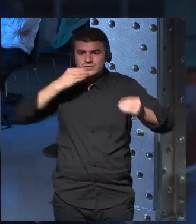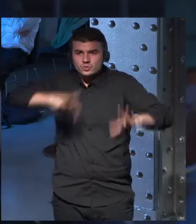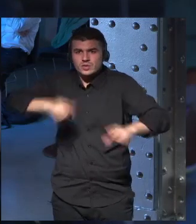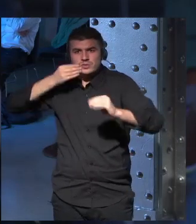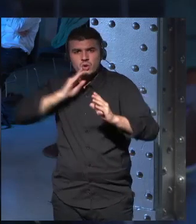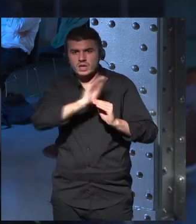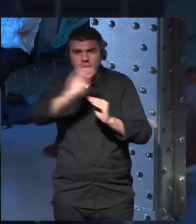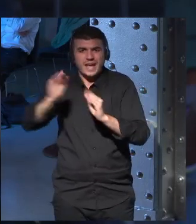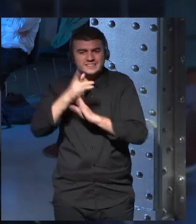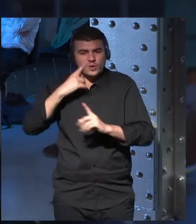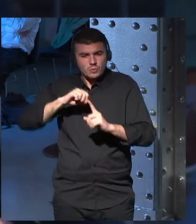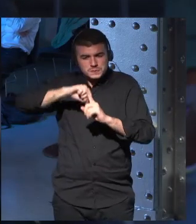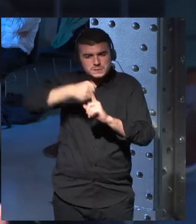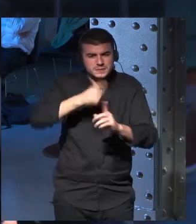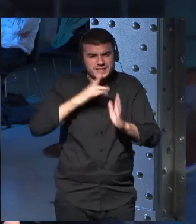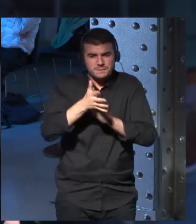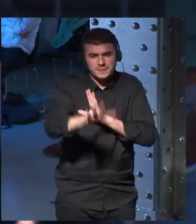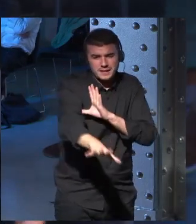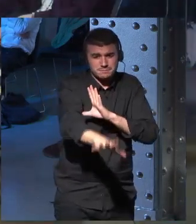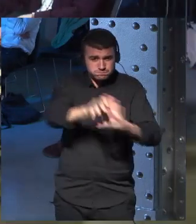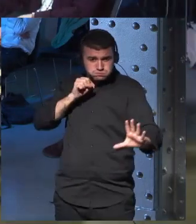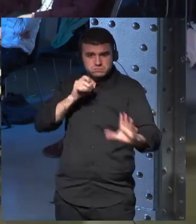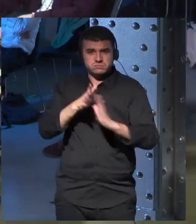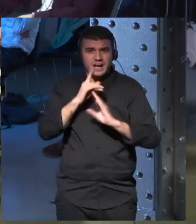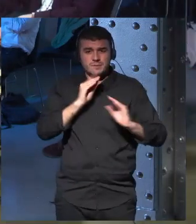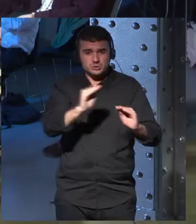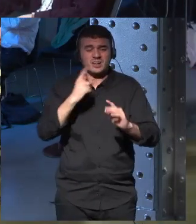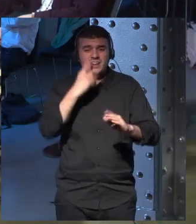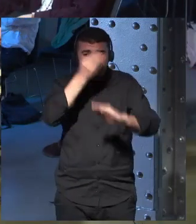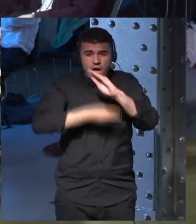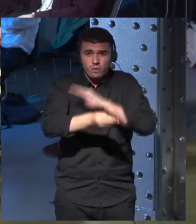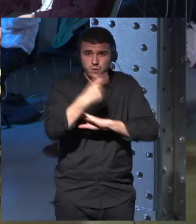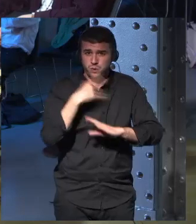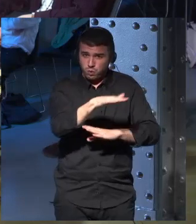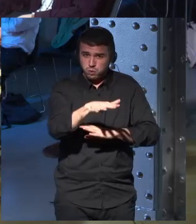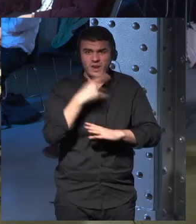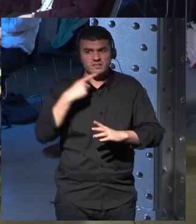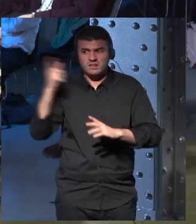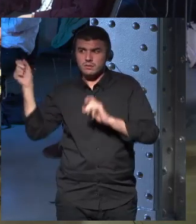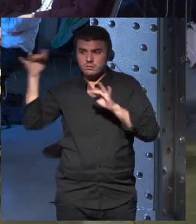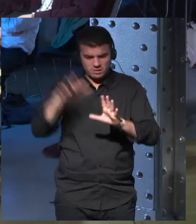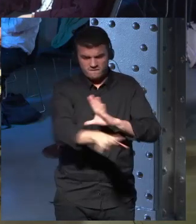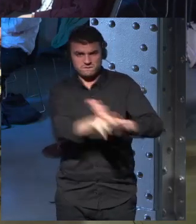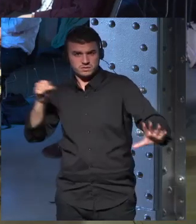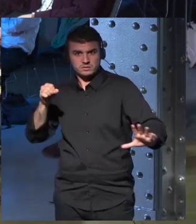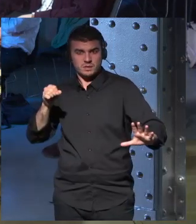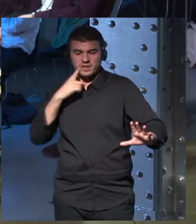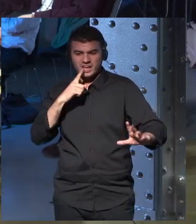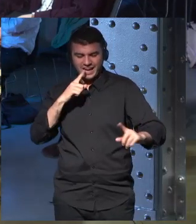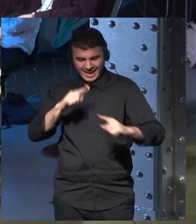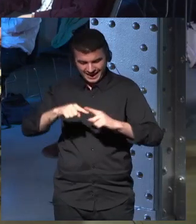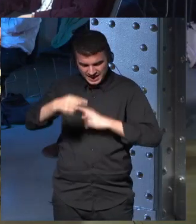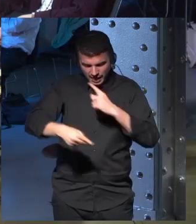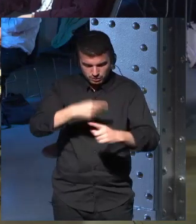native peoples. How should the present generation feel about their ancestors who